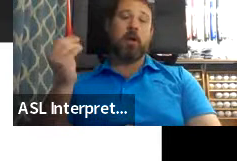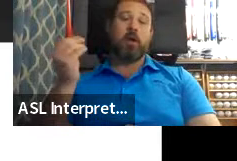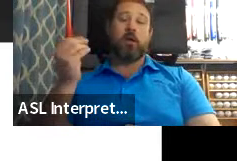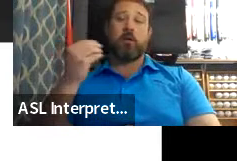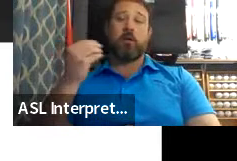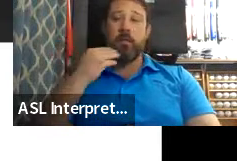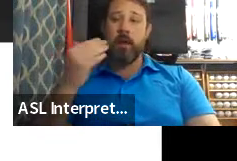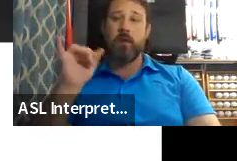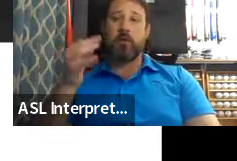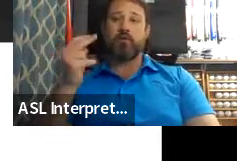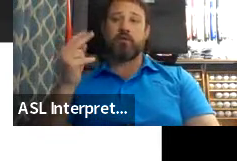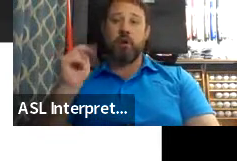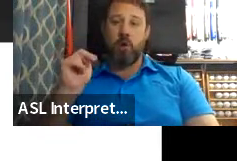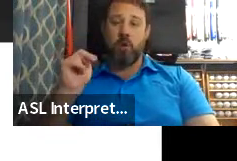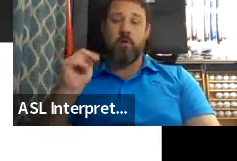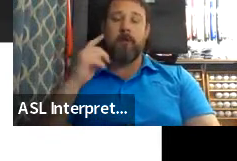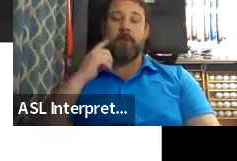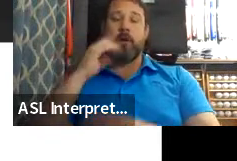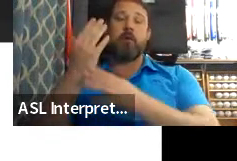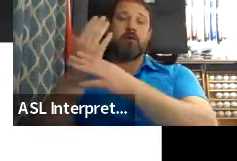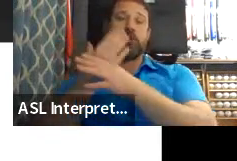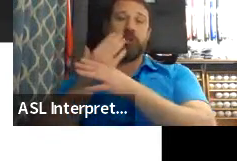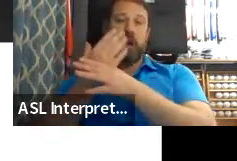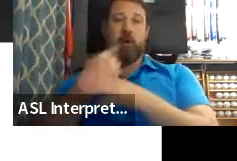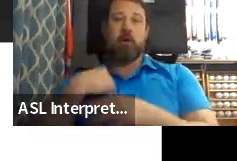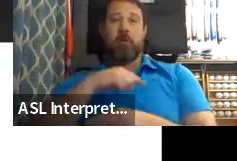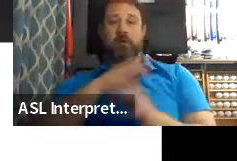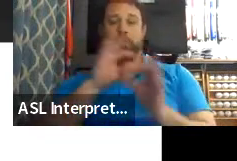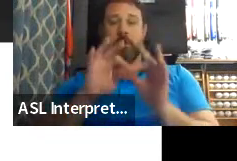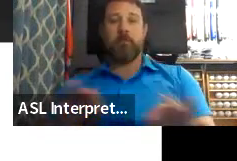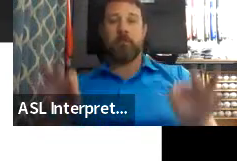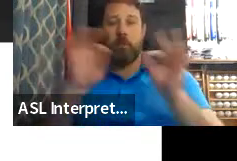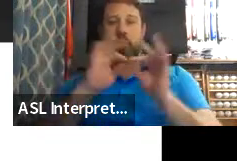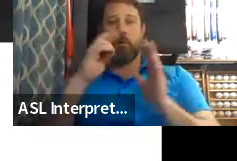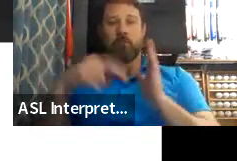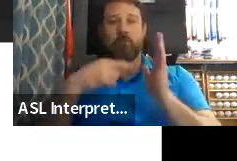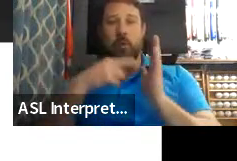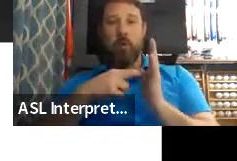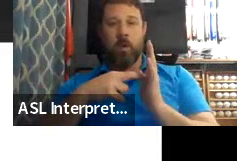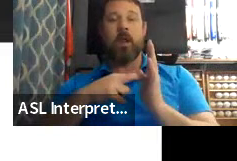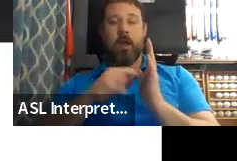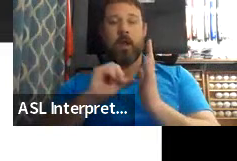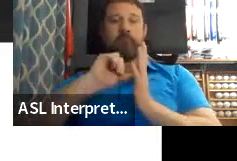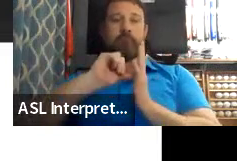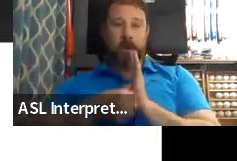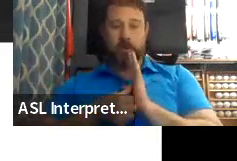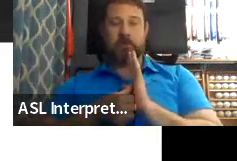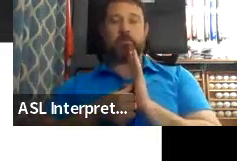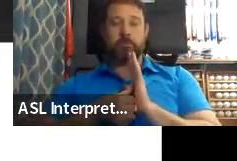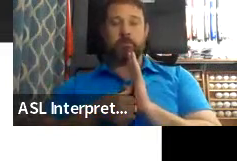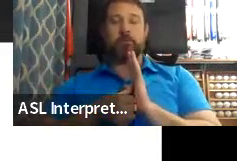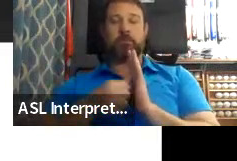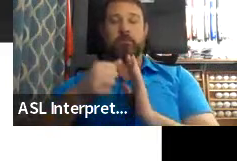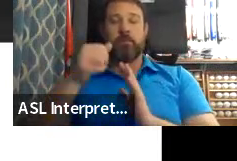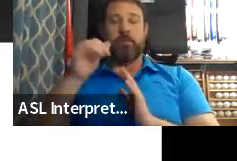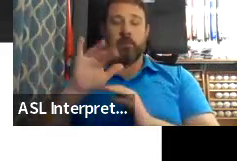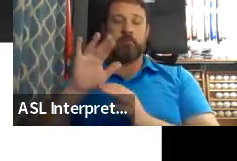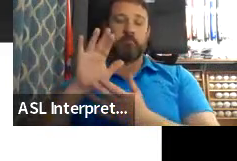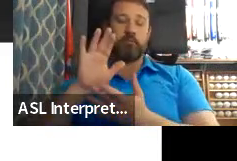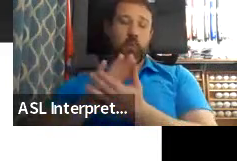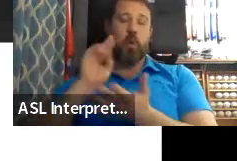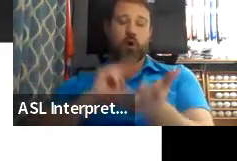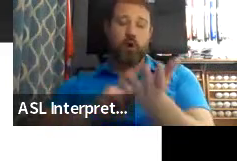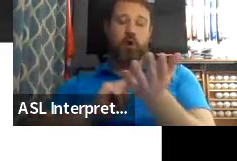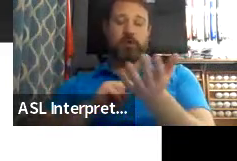again, Joan, for sharing with us the important role and reminding us the important role that school nurses